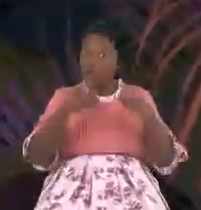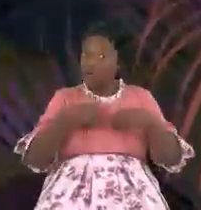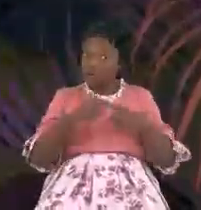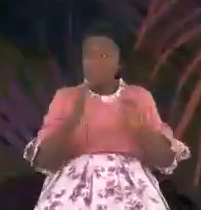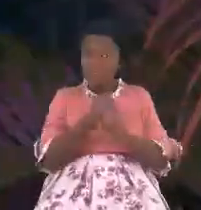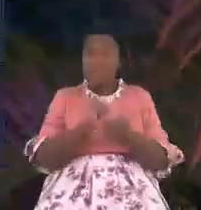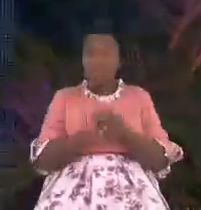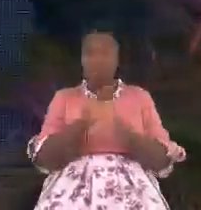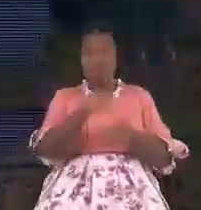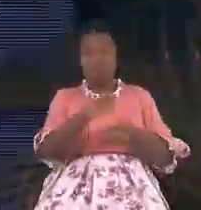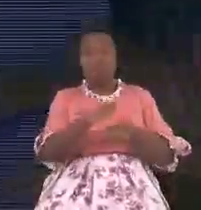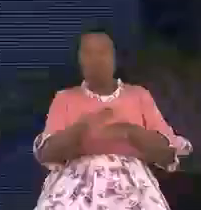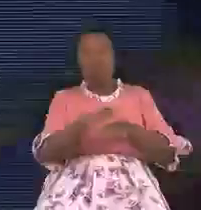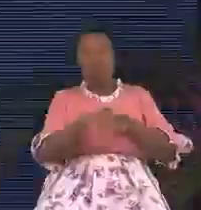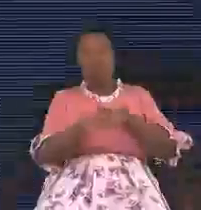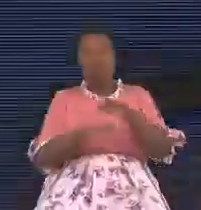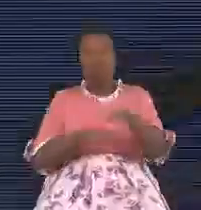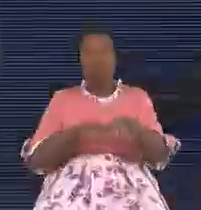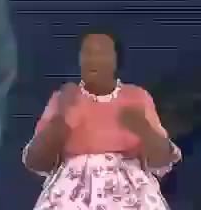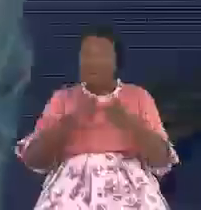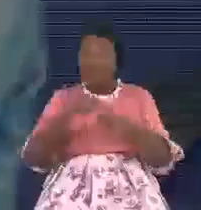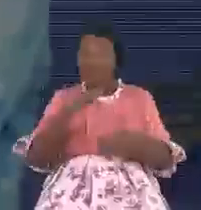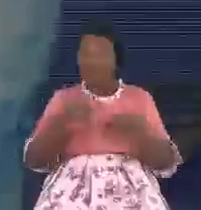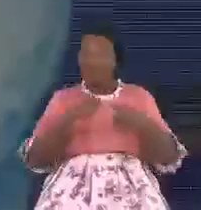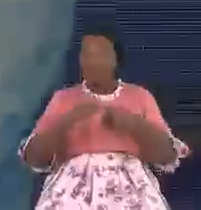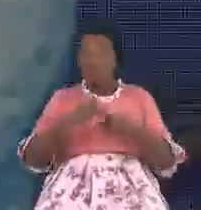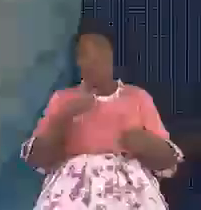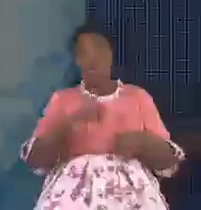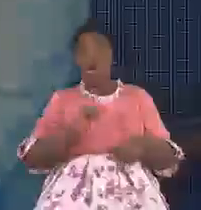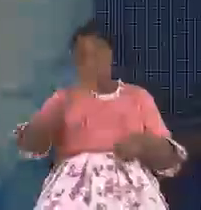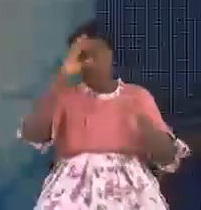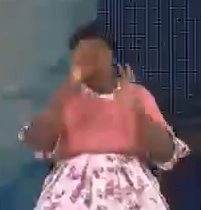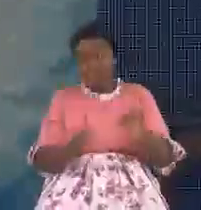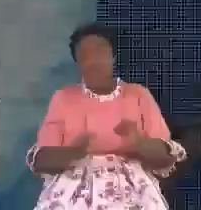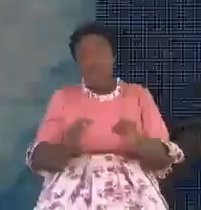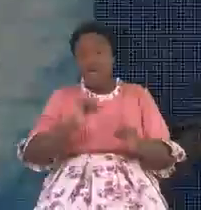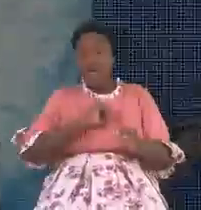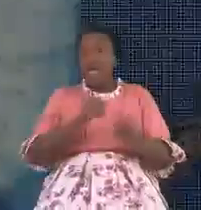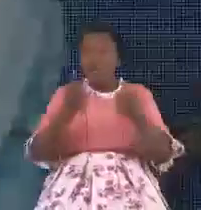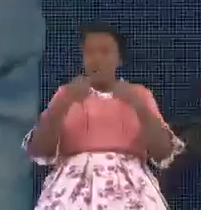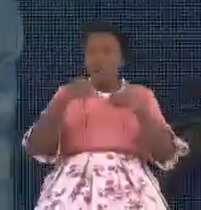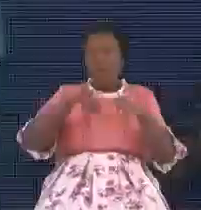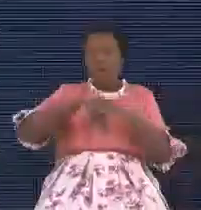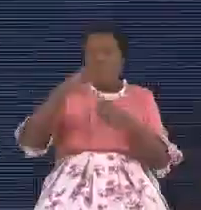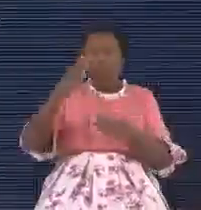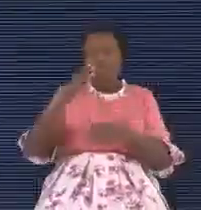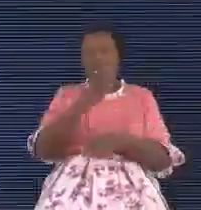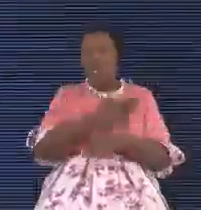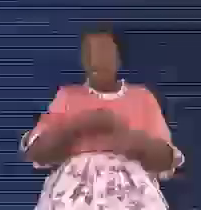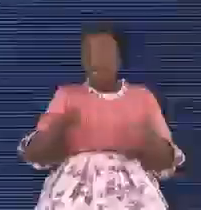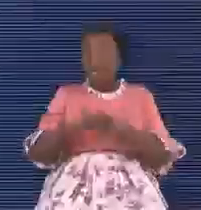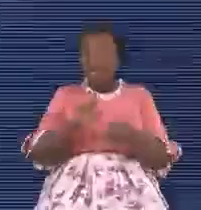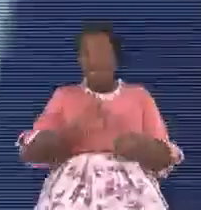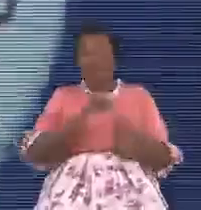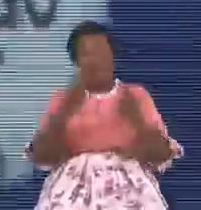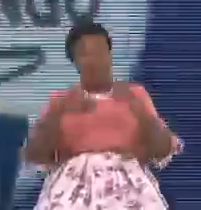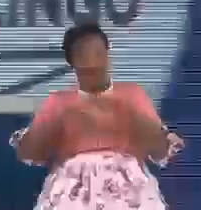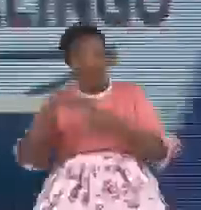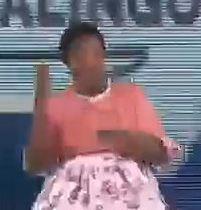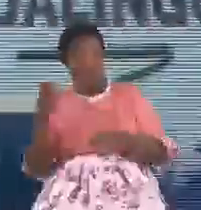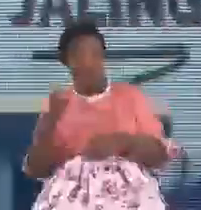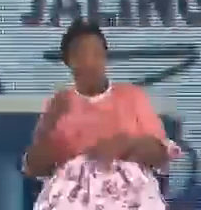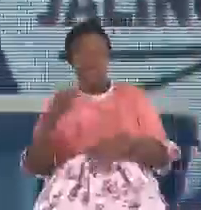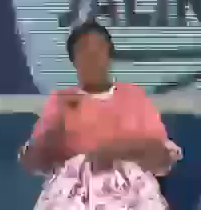you have to see i make up my mind i come out and i say come out i'm